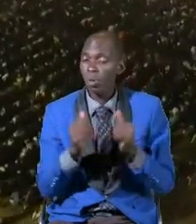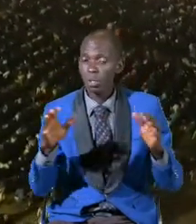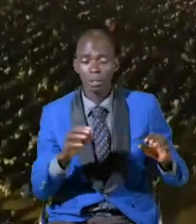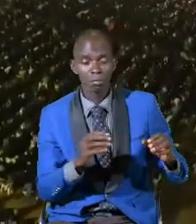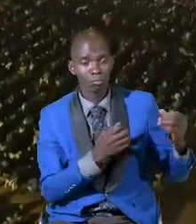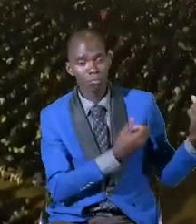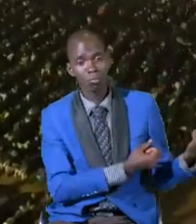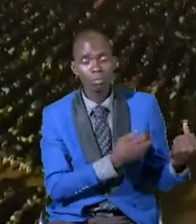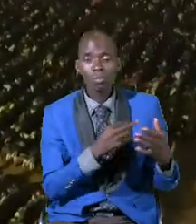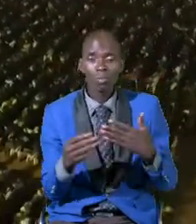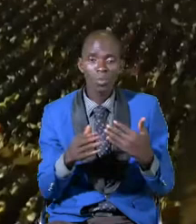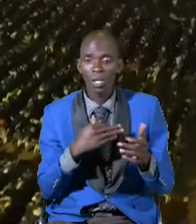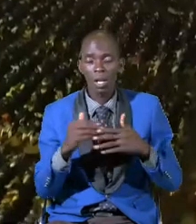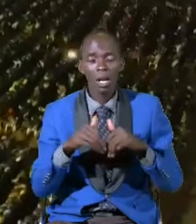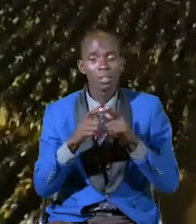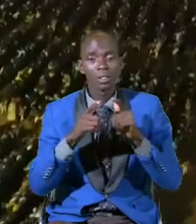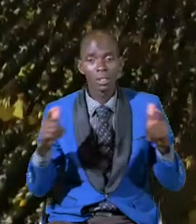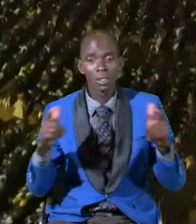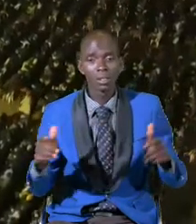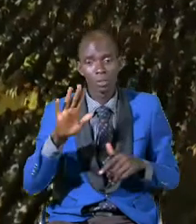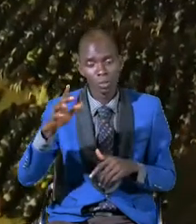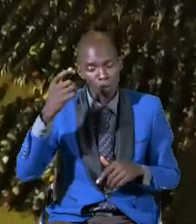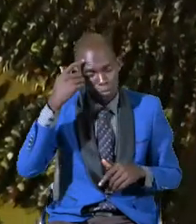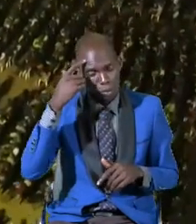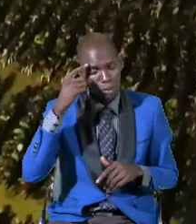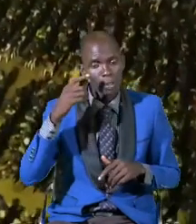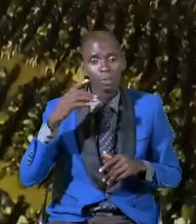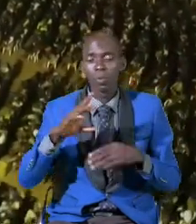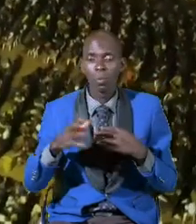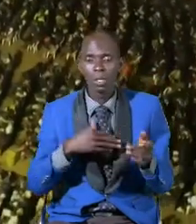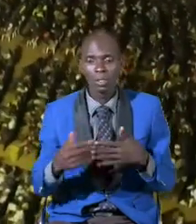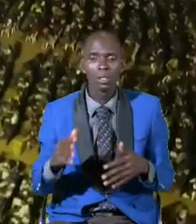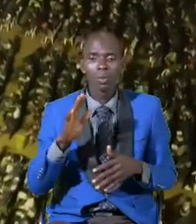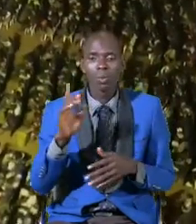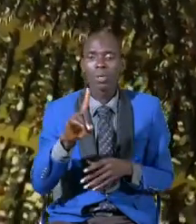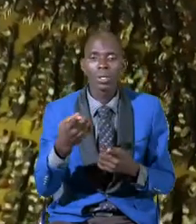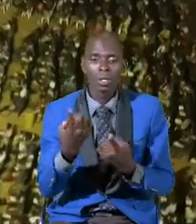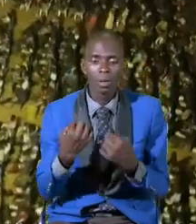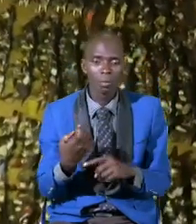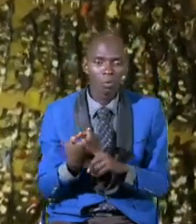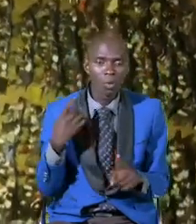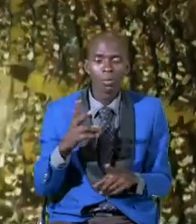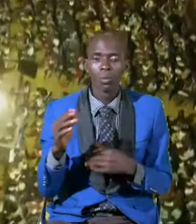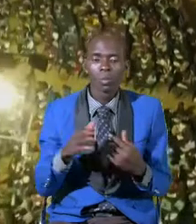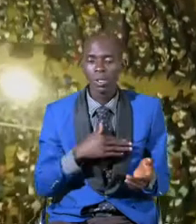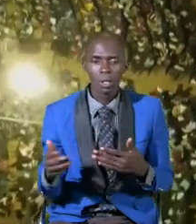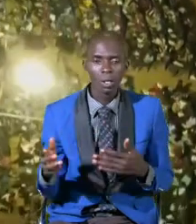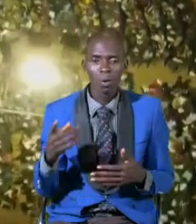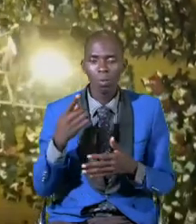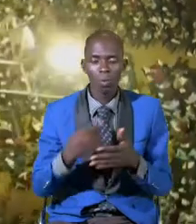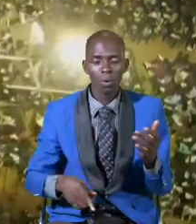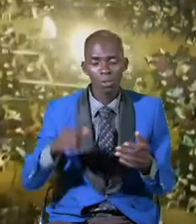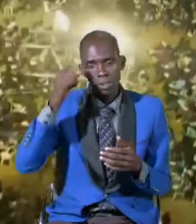power you have, whatever background you have, and whatever inspiration you have, and